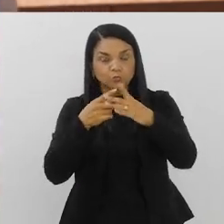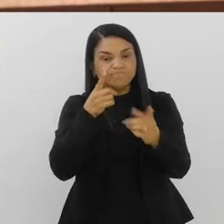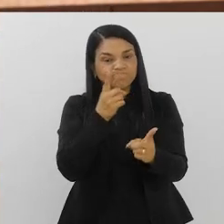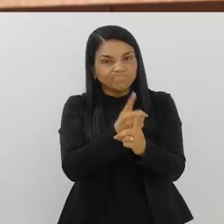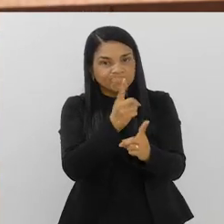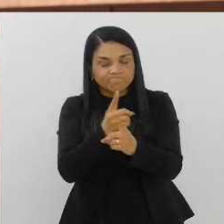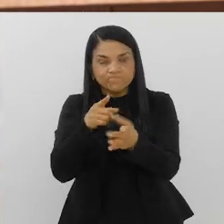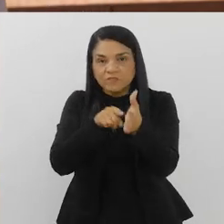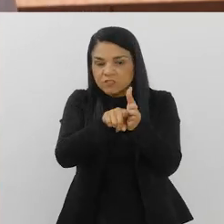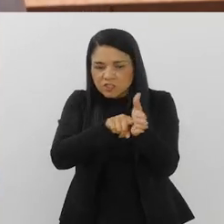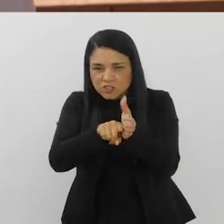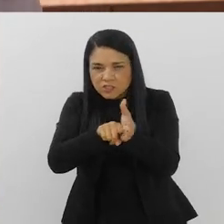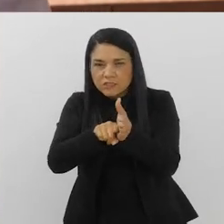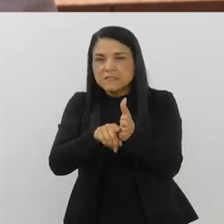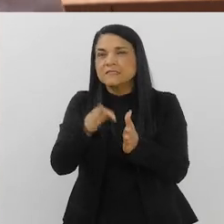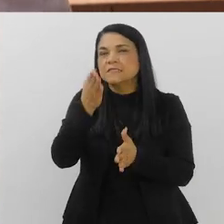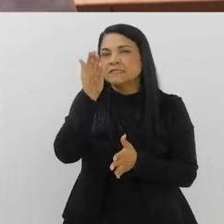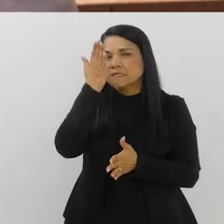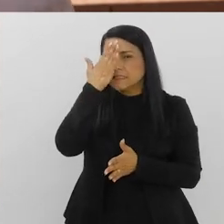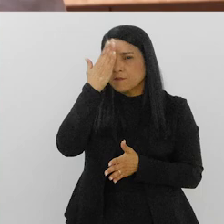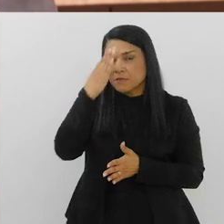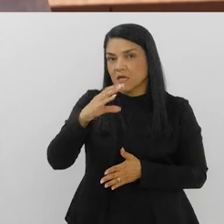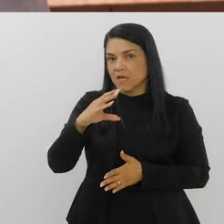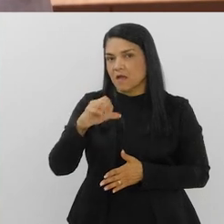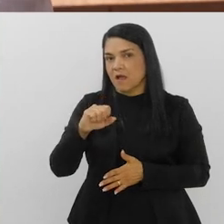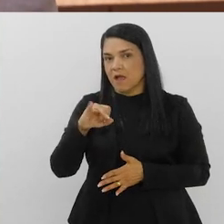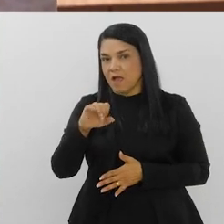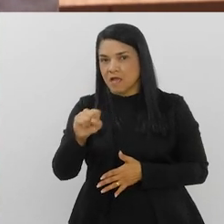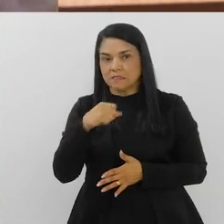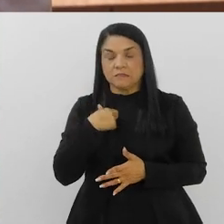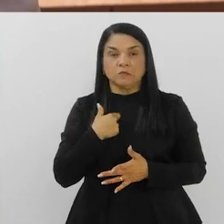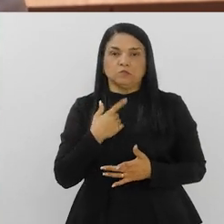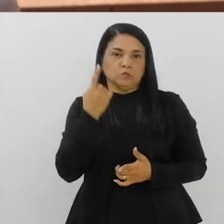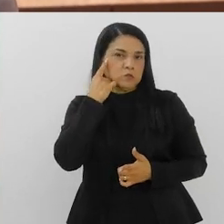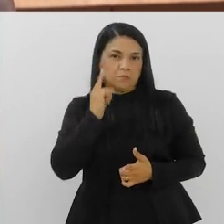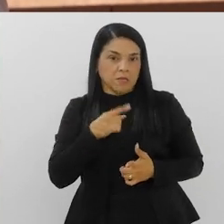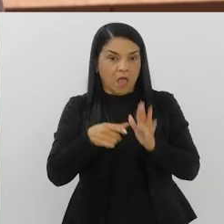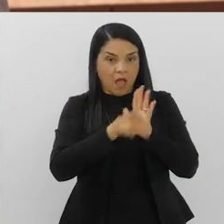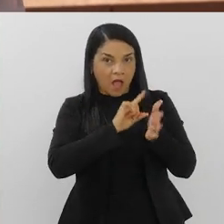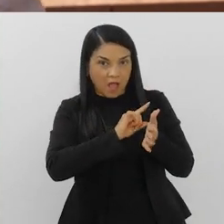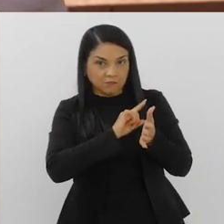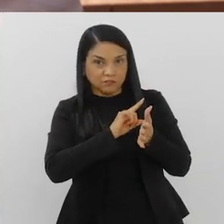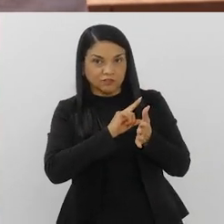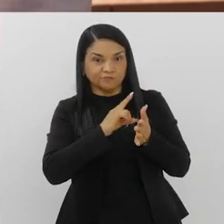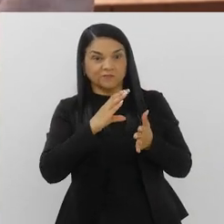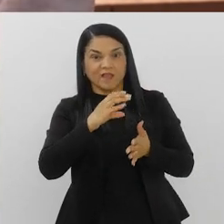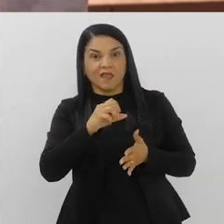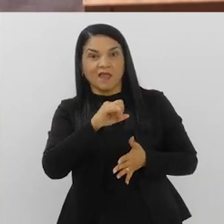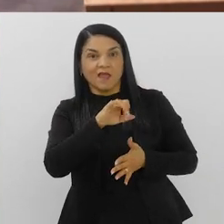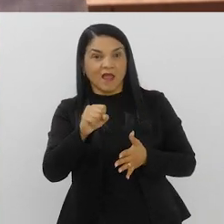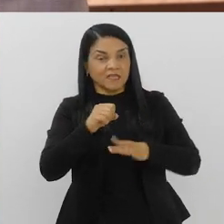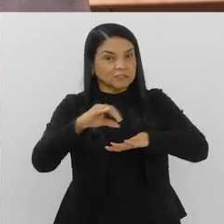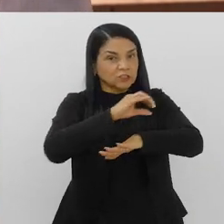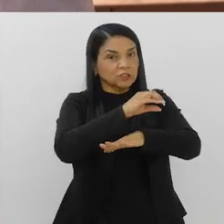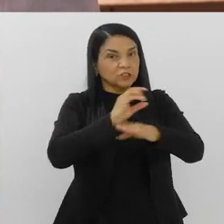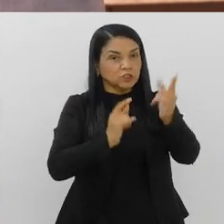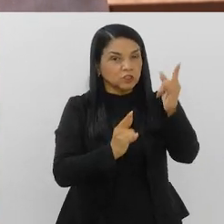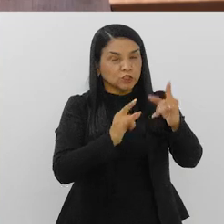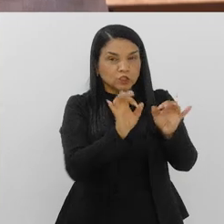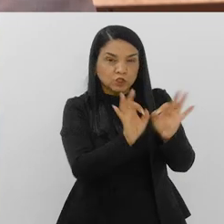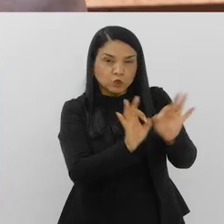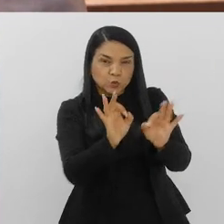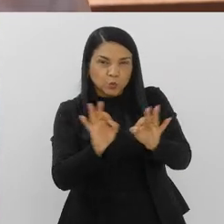of the presence of the Casio Valongo. We didn't know that the Casio be found with this structure so well preserved.